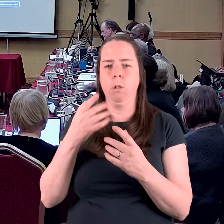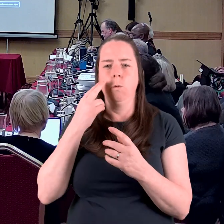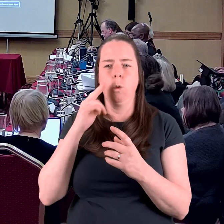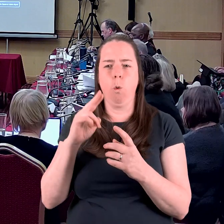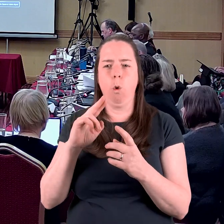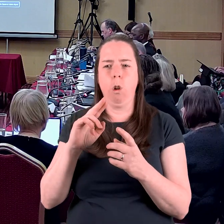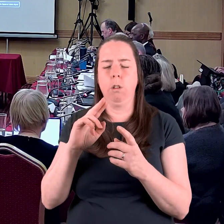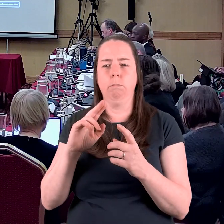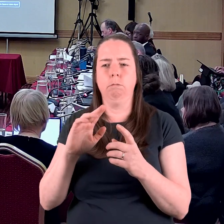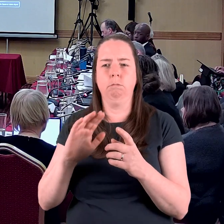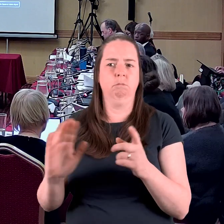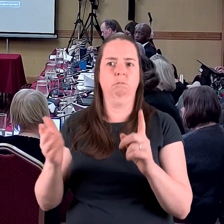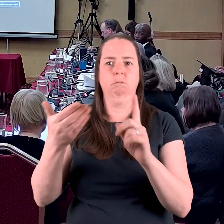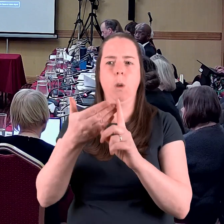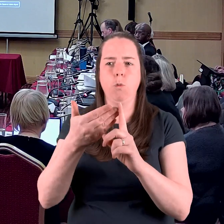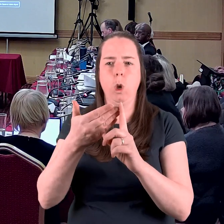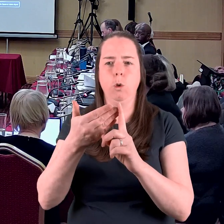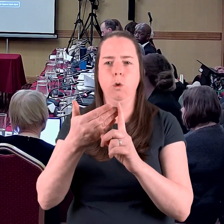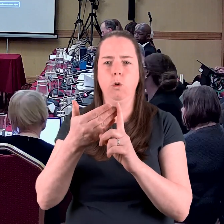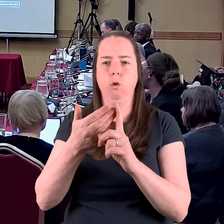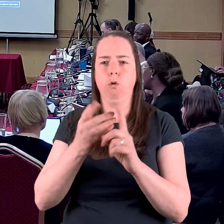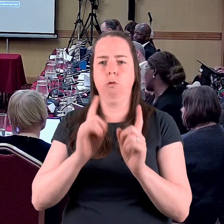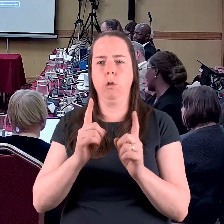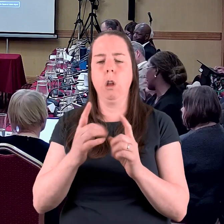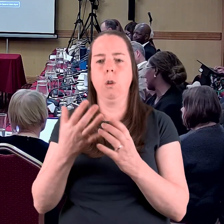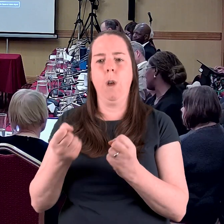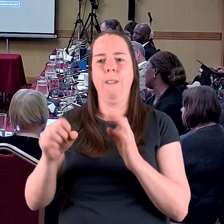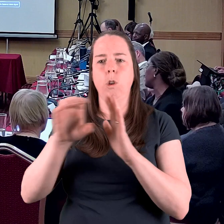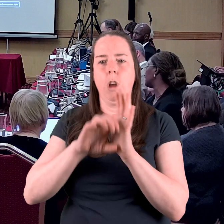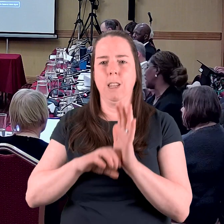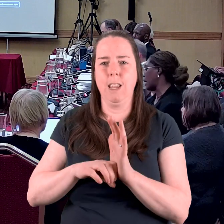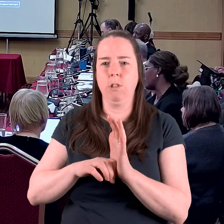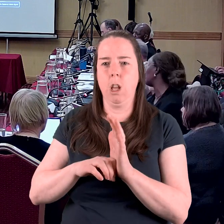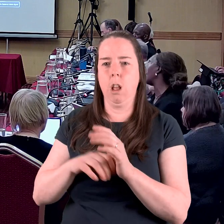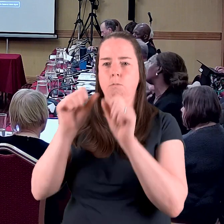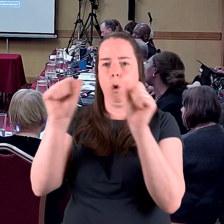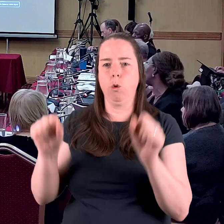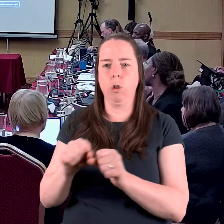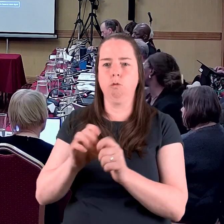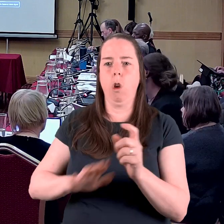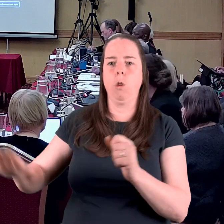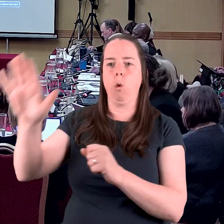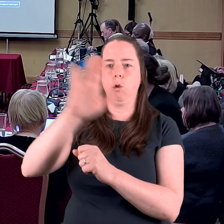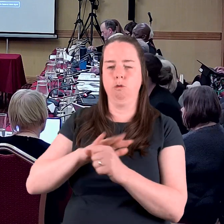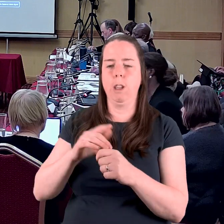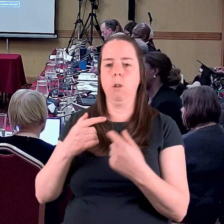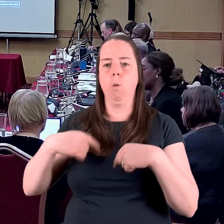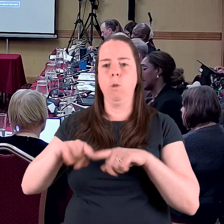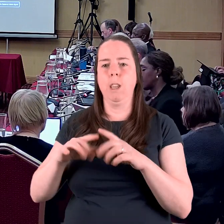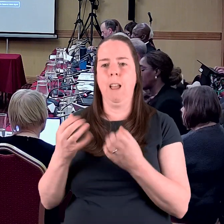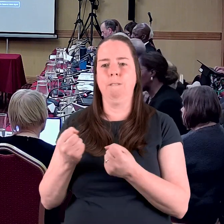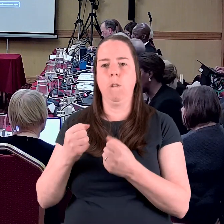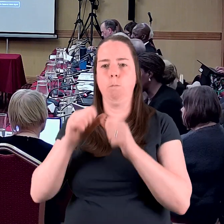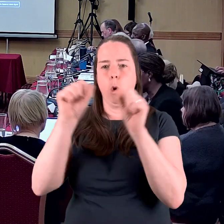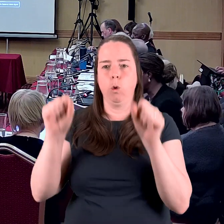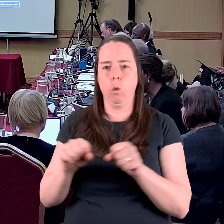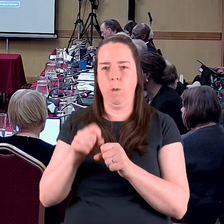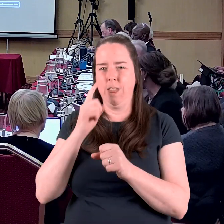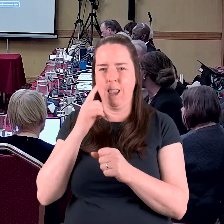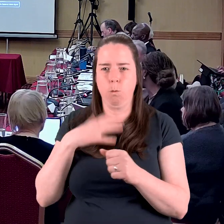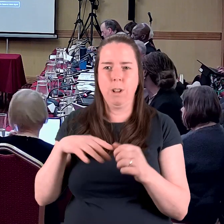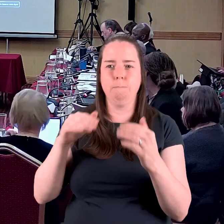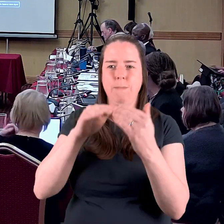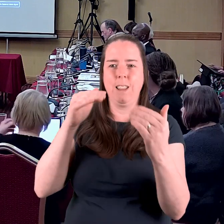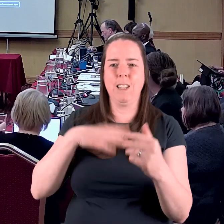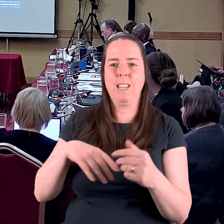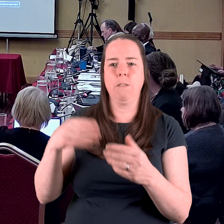what we call health needs approach. So there are criteria, and we look at models across the whole country, and we come up with a model